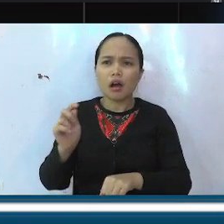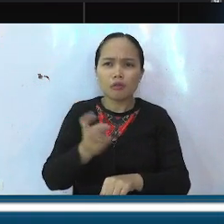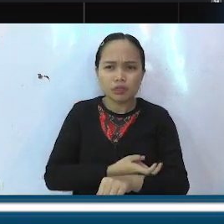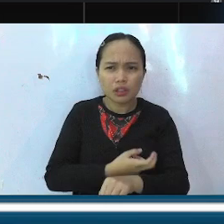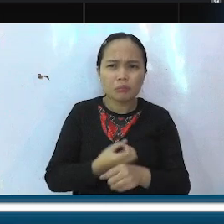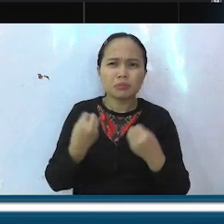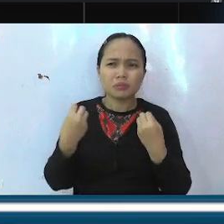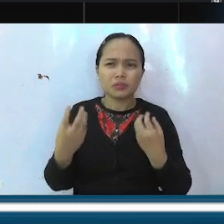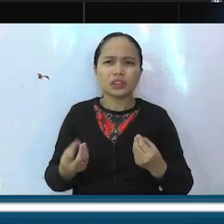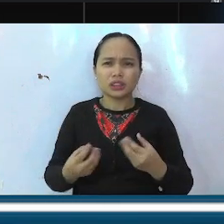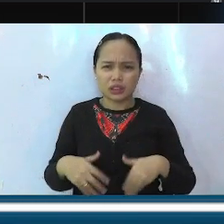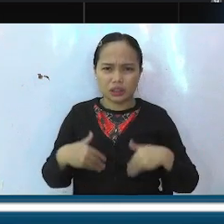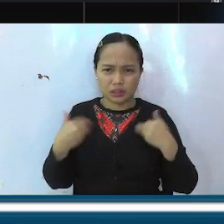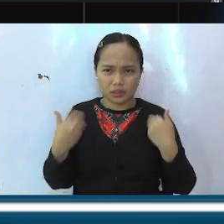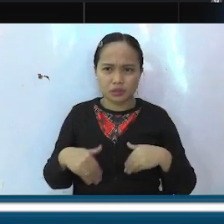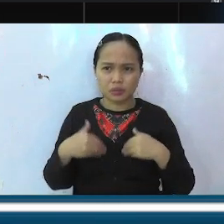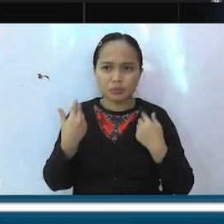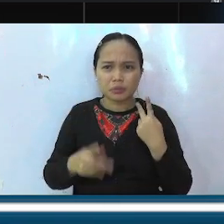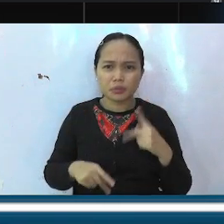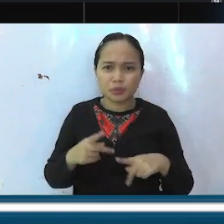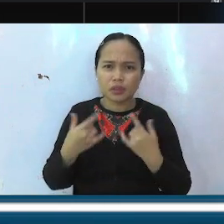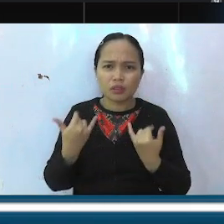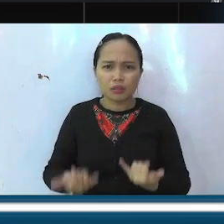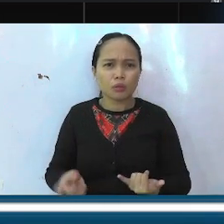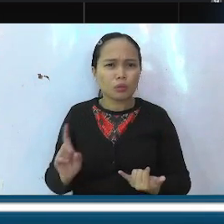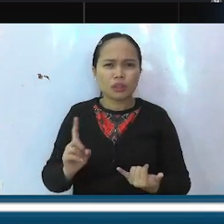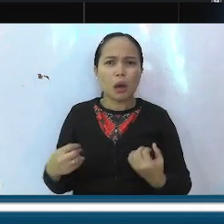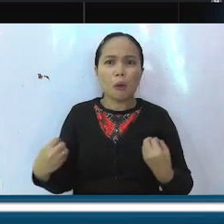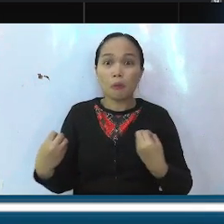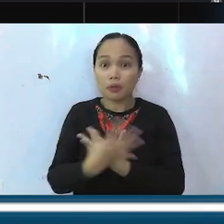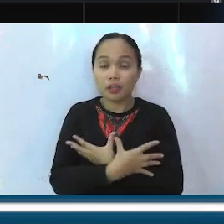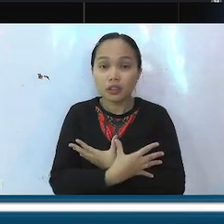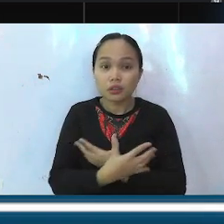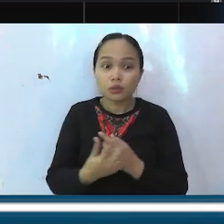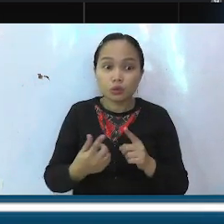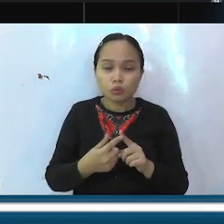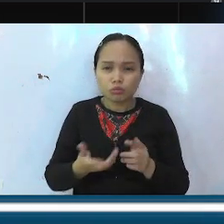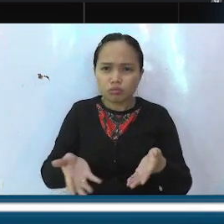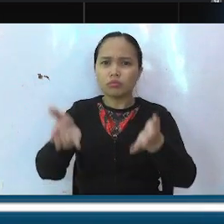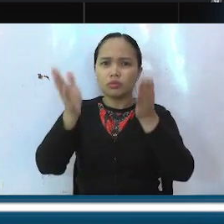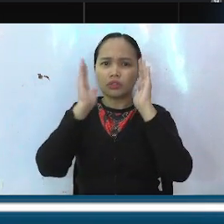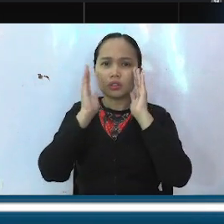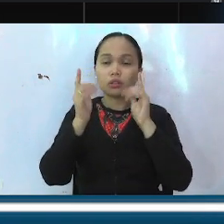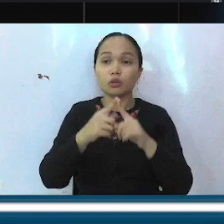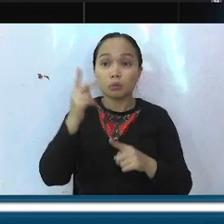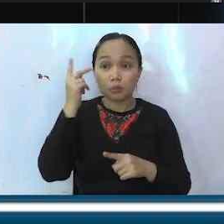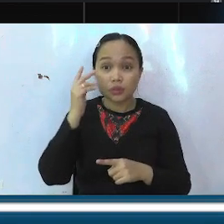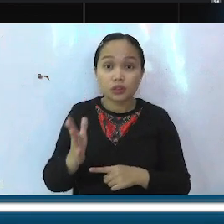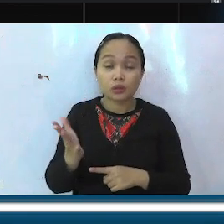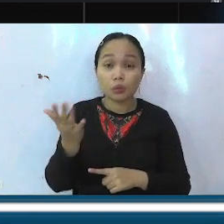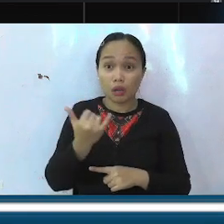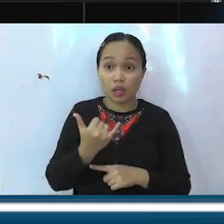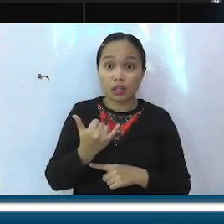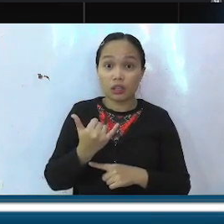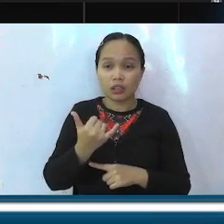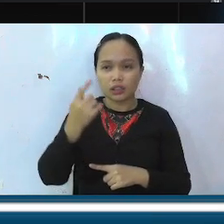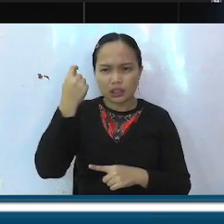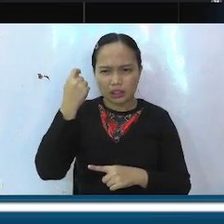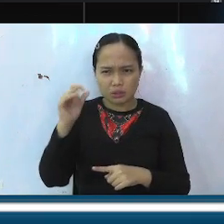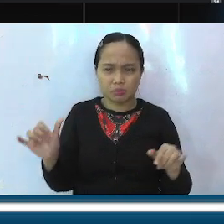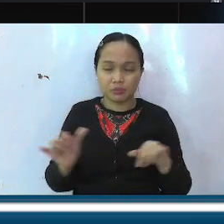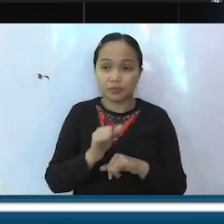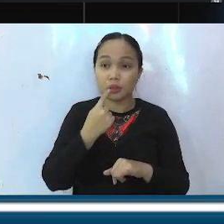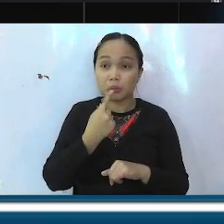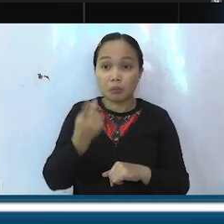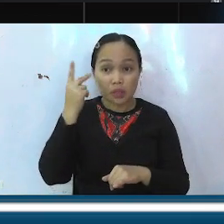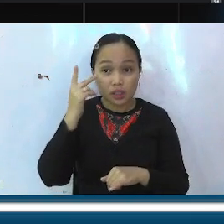today are afraid to listen to their pastor. Because, like Pastor